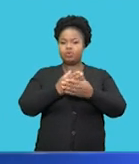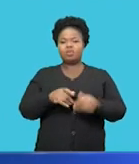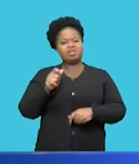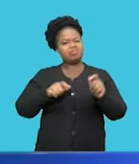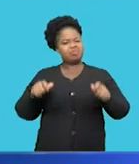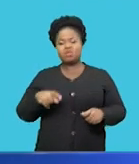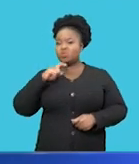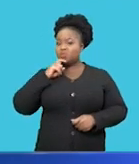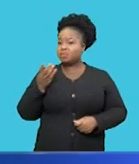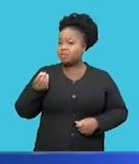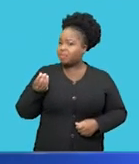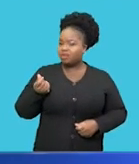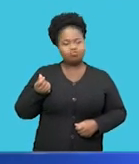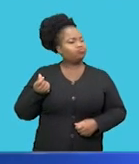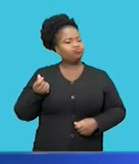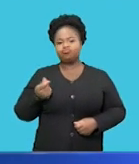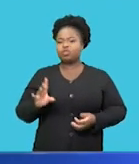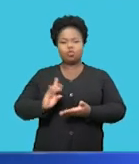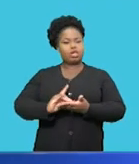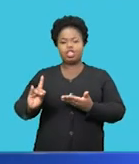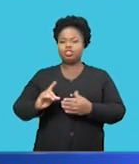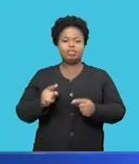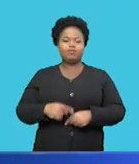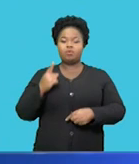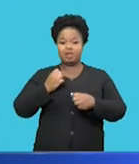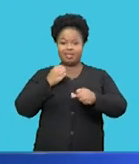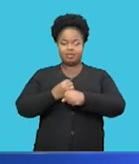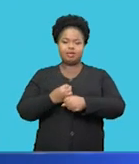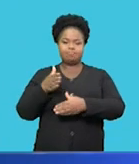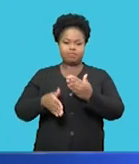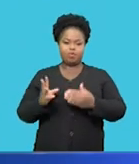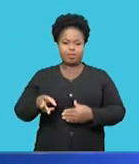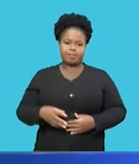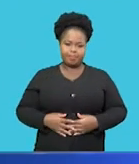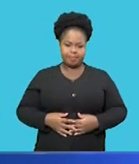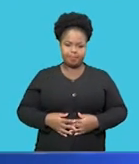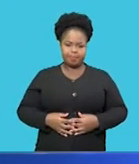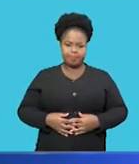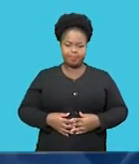sehlole ba sebedisa tjhelete e letsohong moo ho hlokahalang tshebediso ya tjhelete.